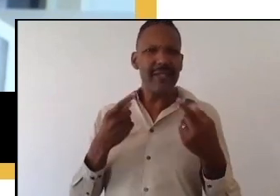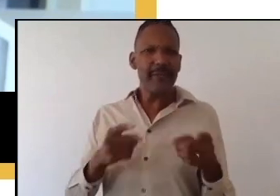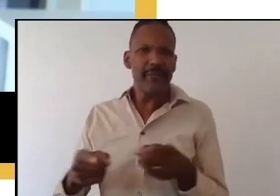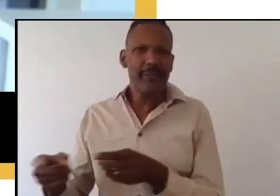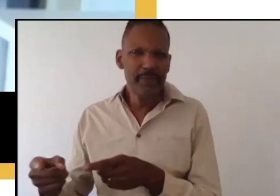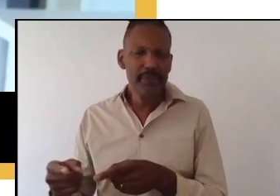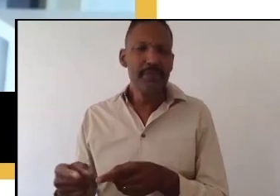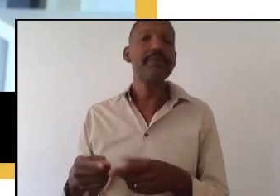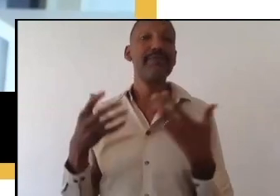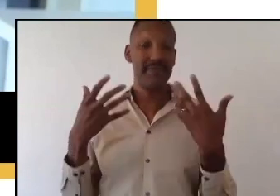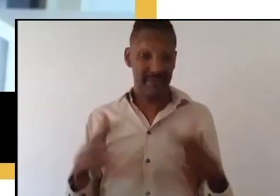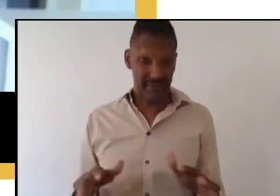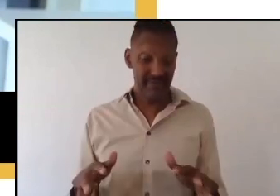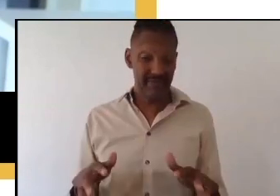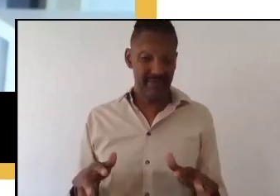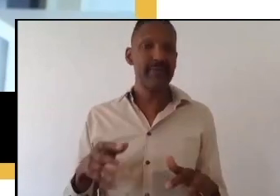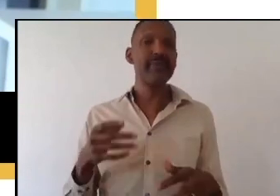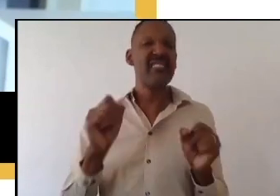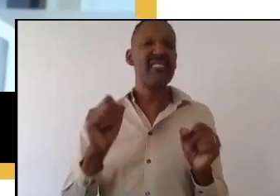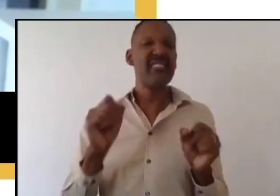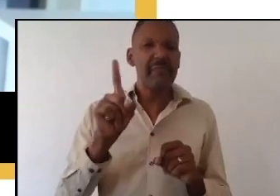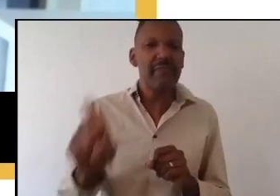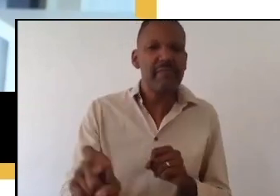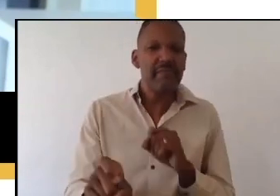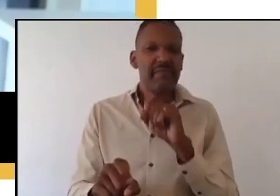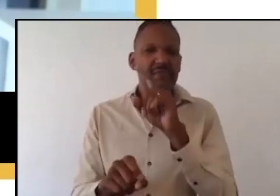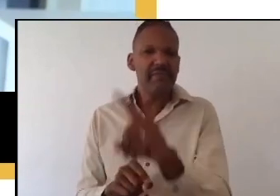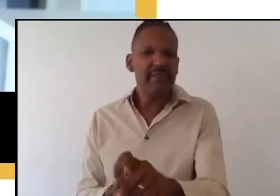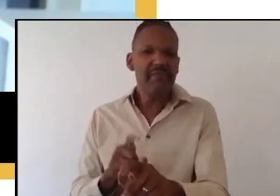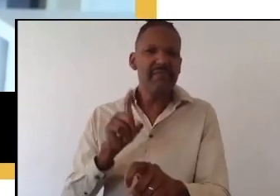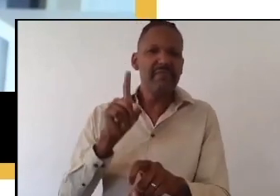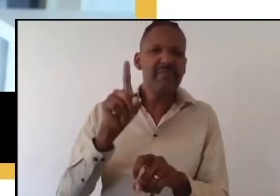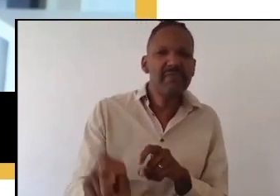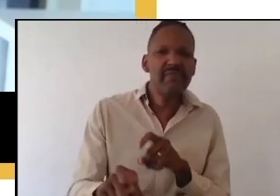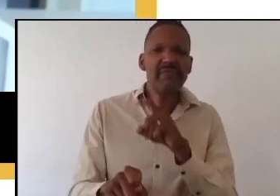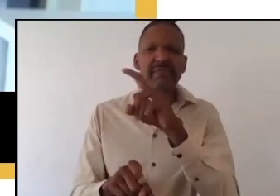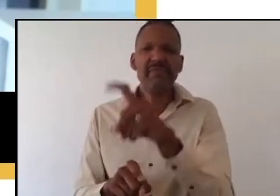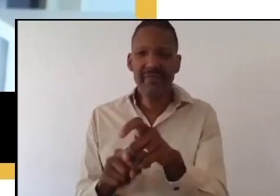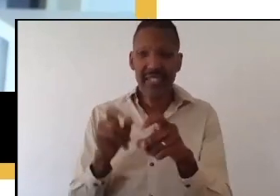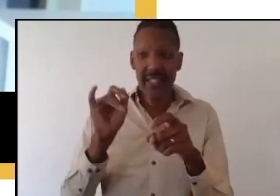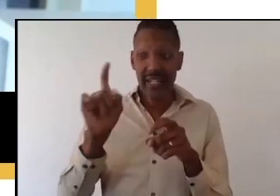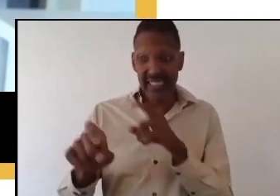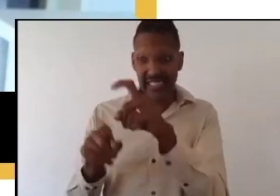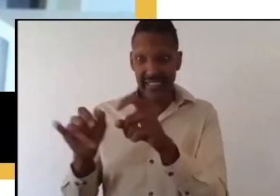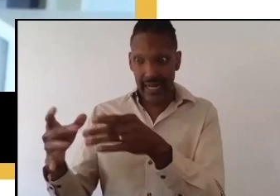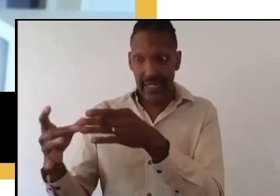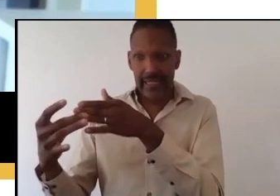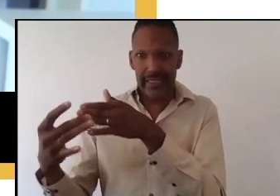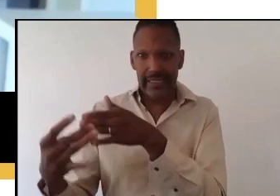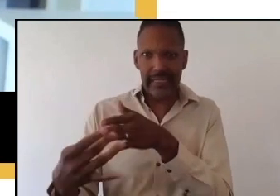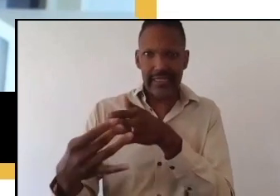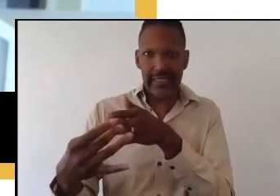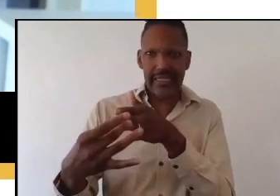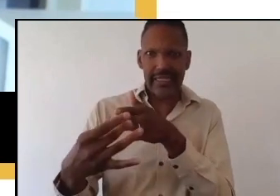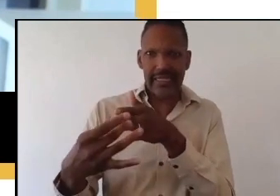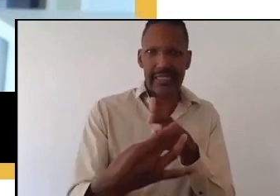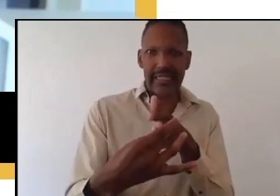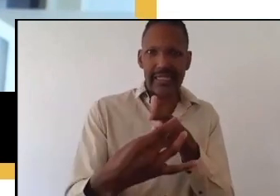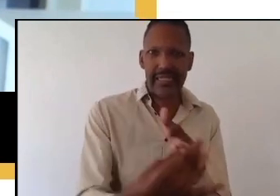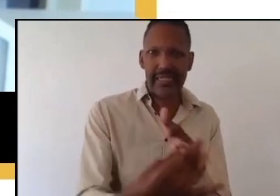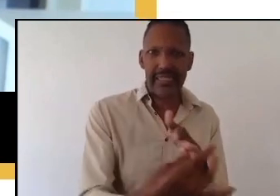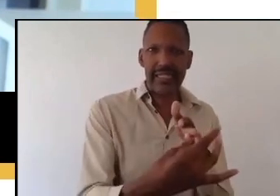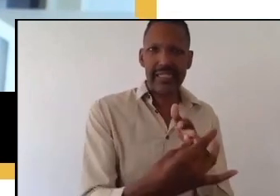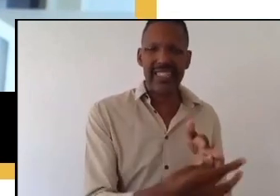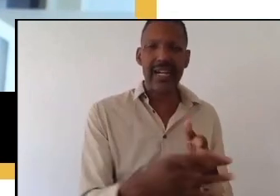The question is carefully structured to lead to something else. And finally, I tie it back to the